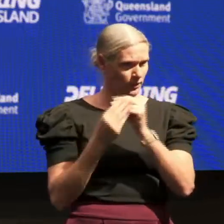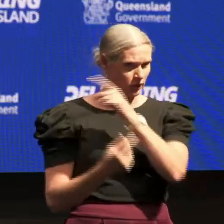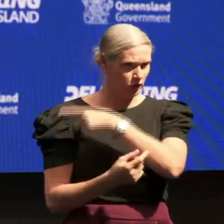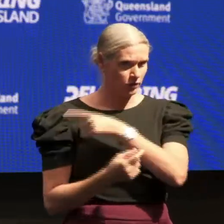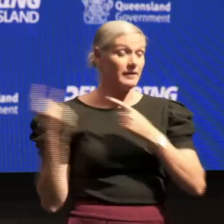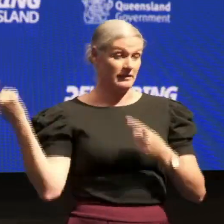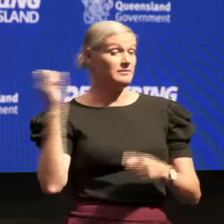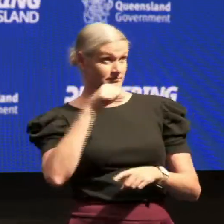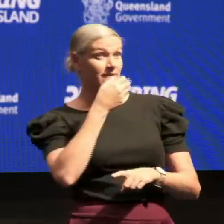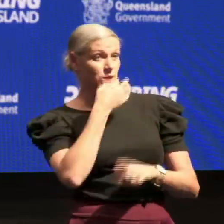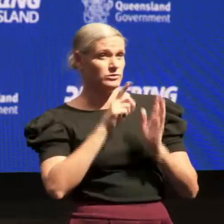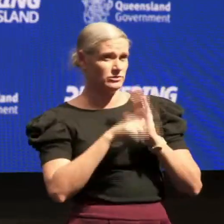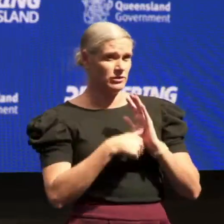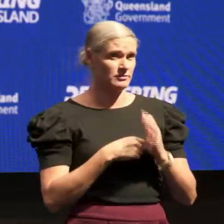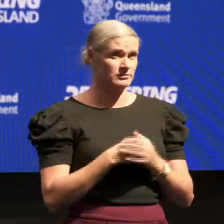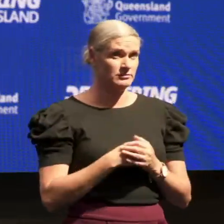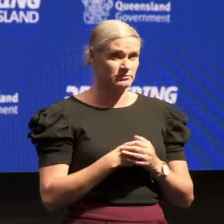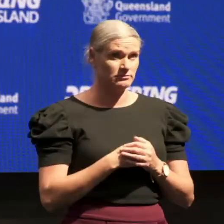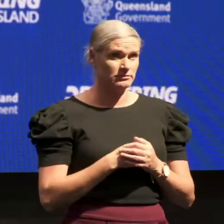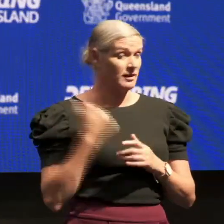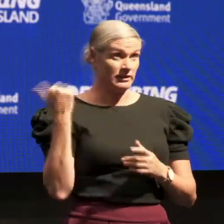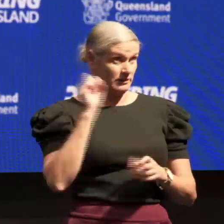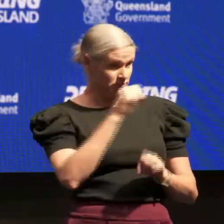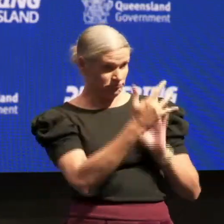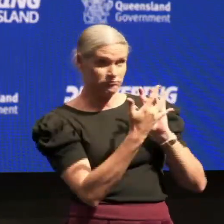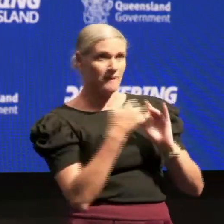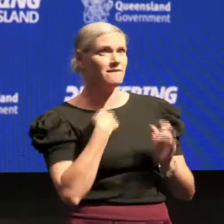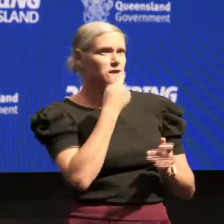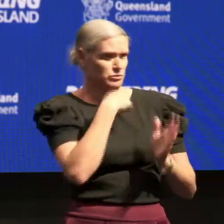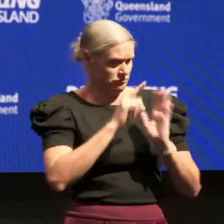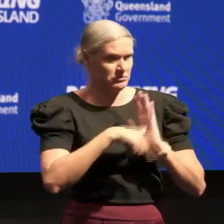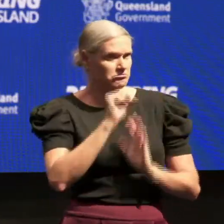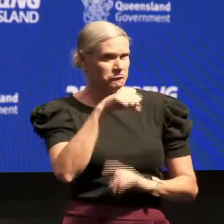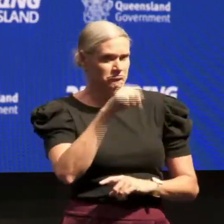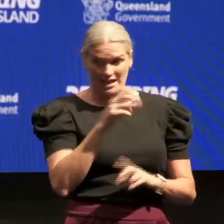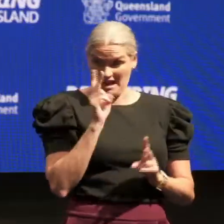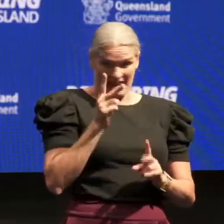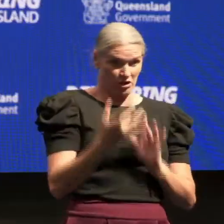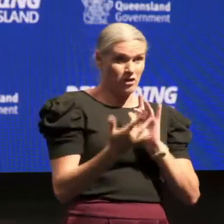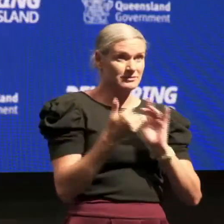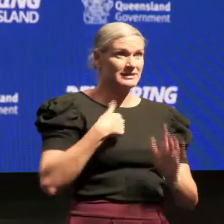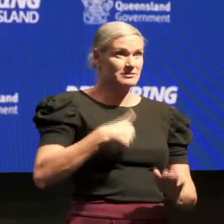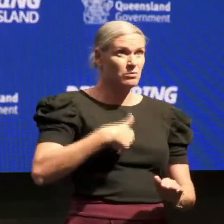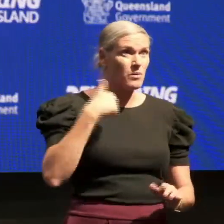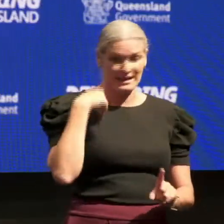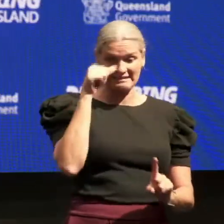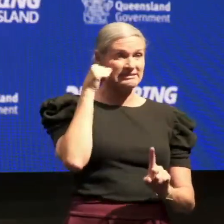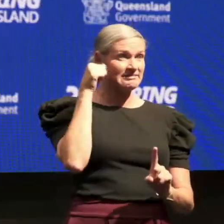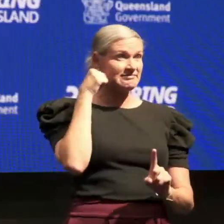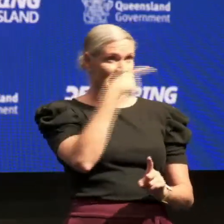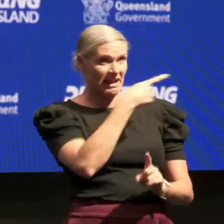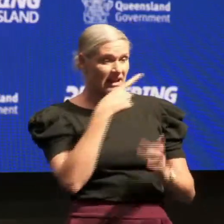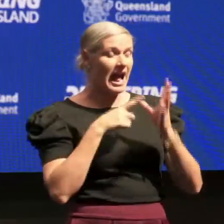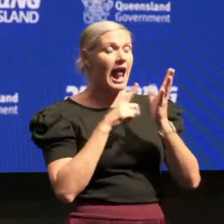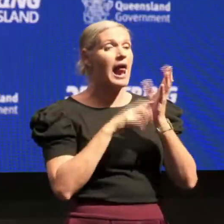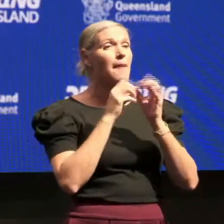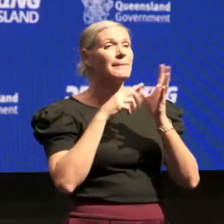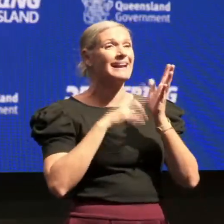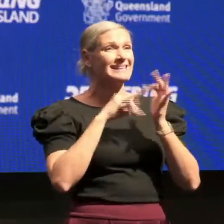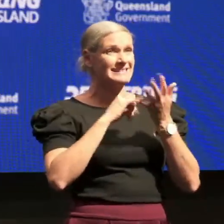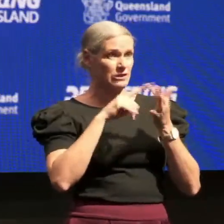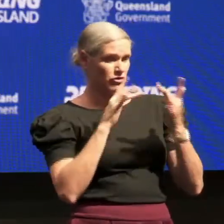Yes, multiple times. Oh no, multiple times. Again this morning, yesterday, and